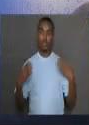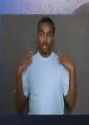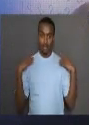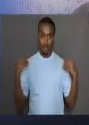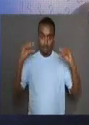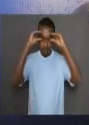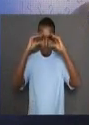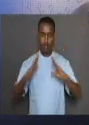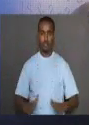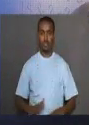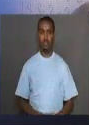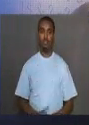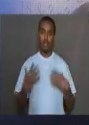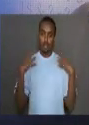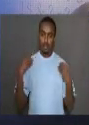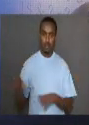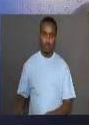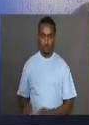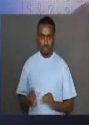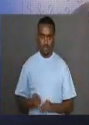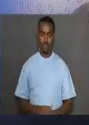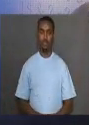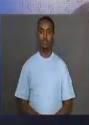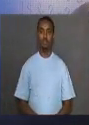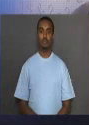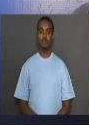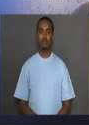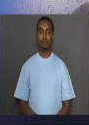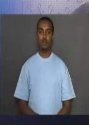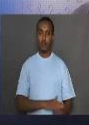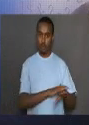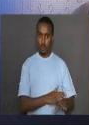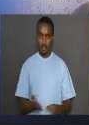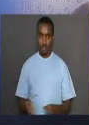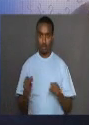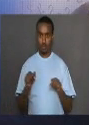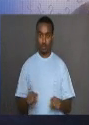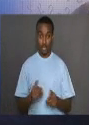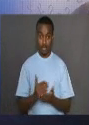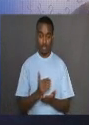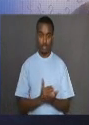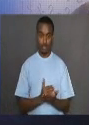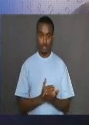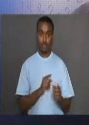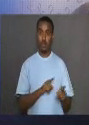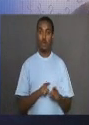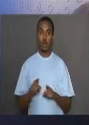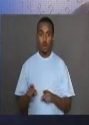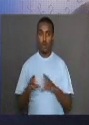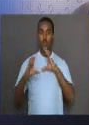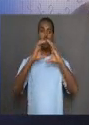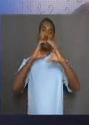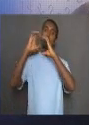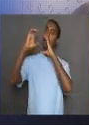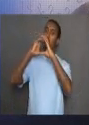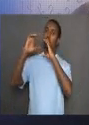Hello, teacher. Hello, students. Welcome to today's lesson on